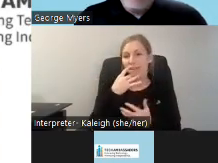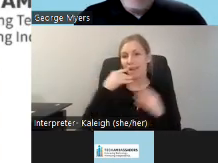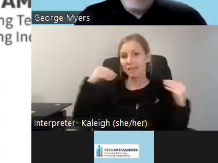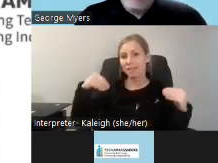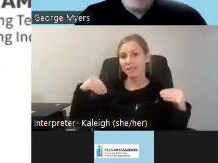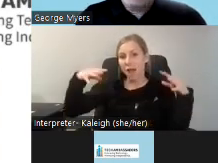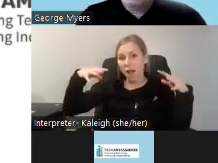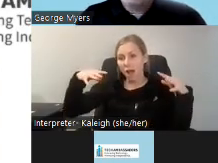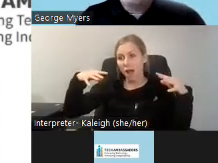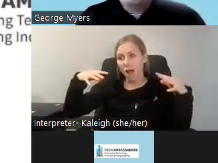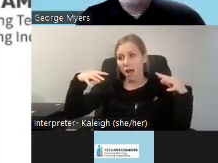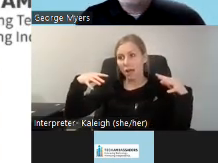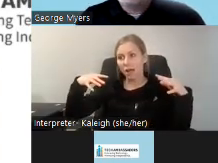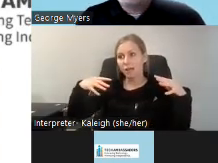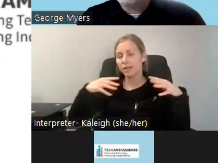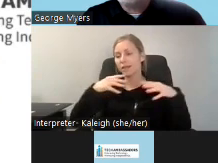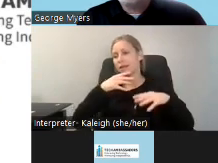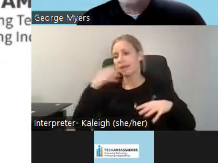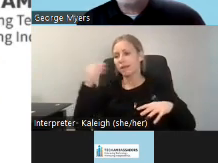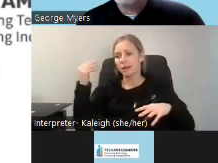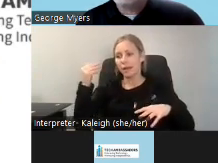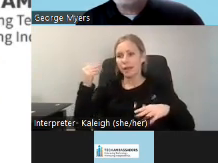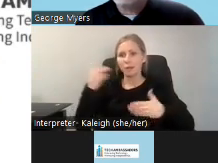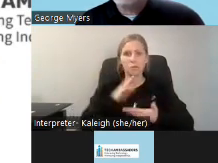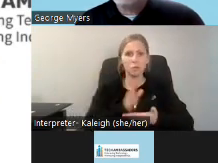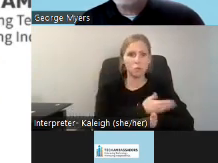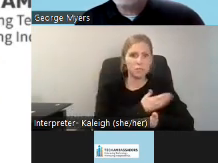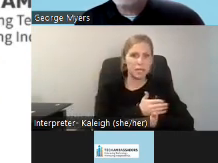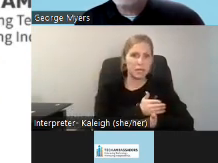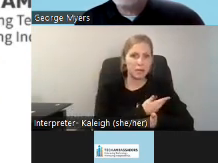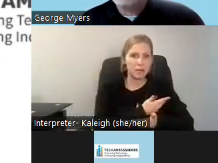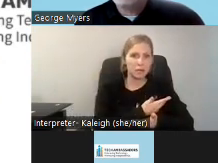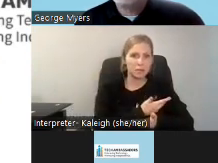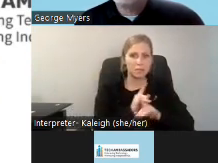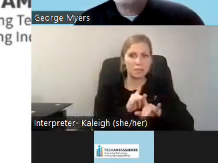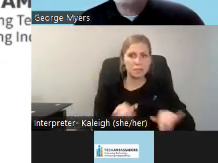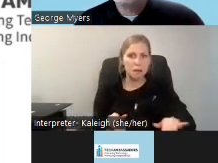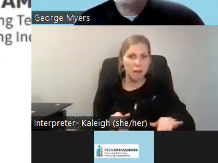and say like music and